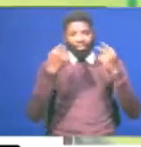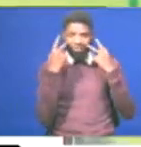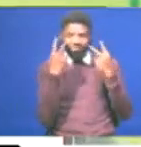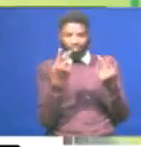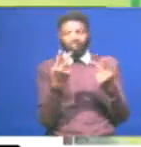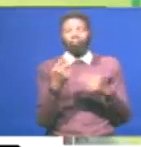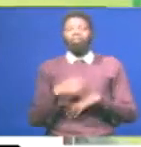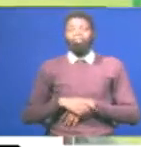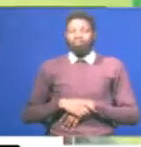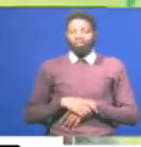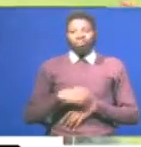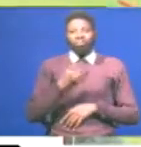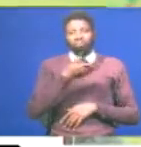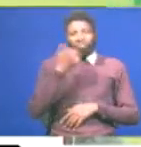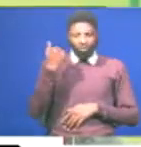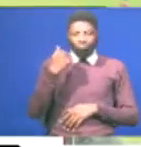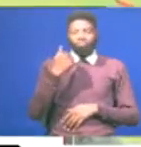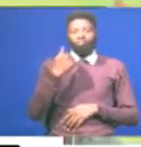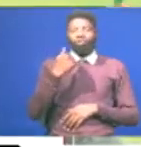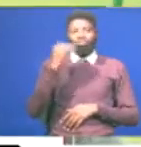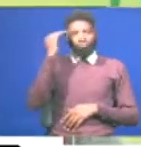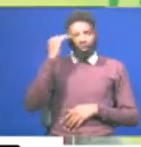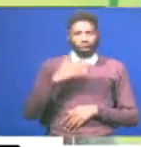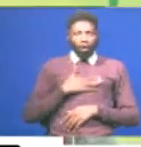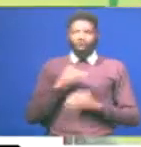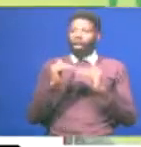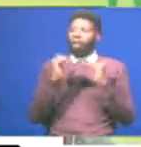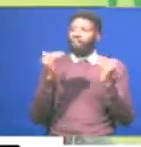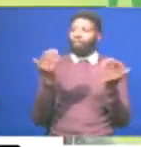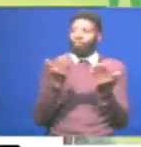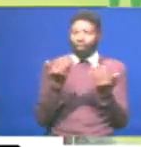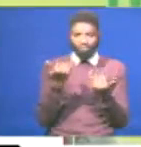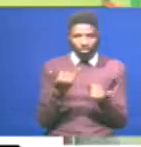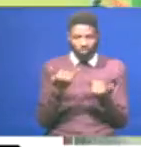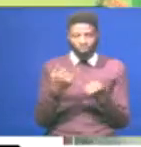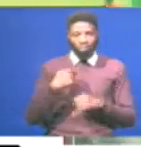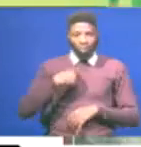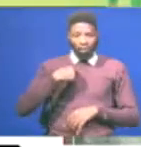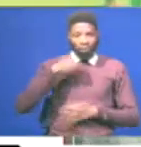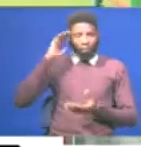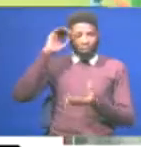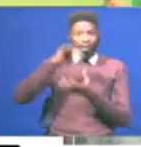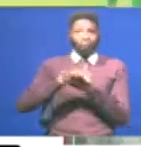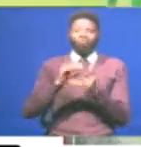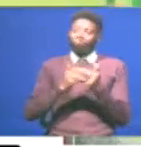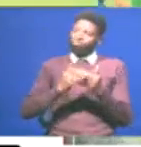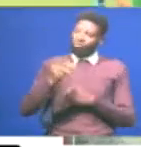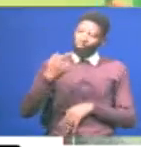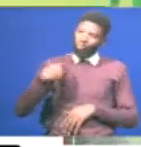to know where our level is at the moment. And I believe going forward, then we can